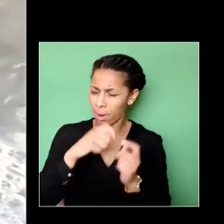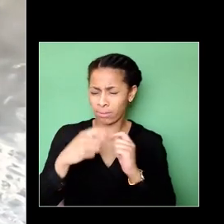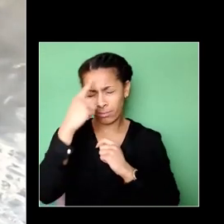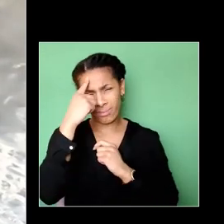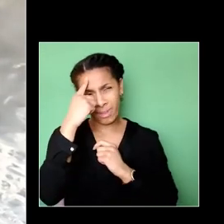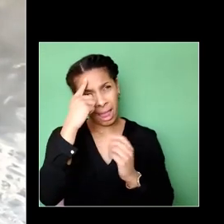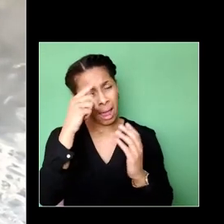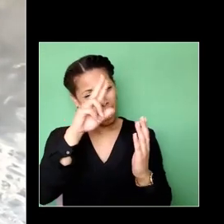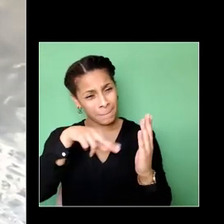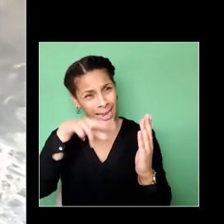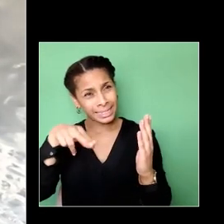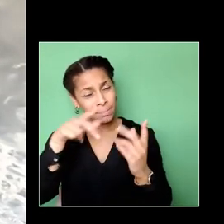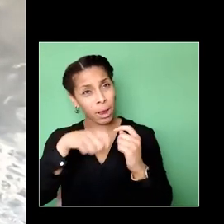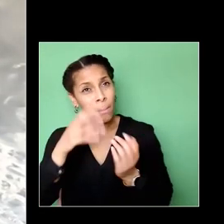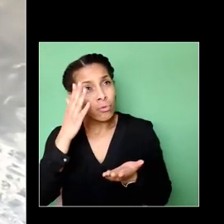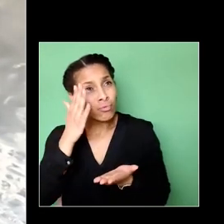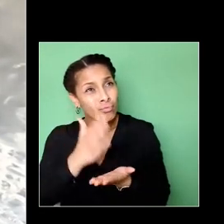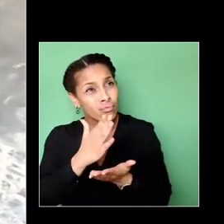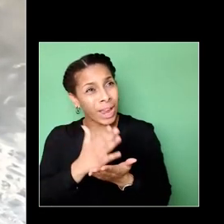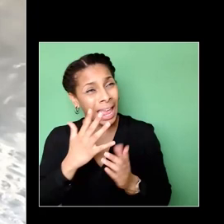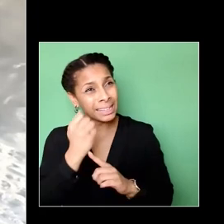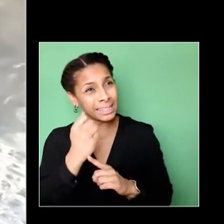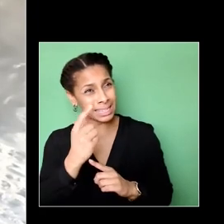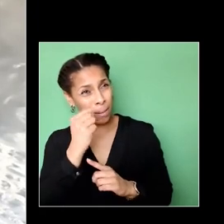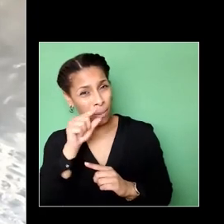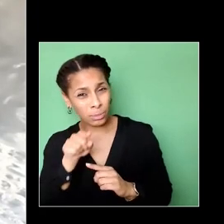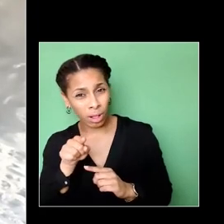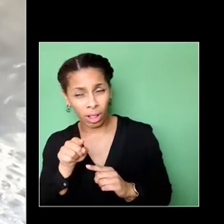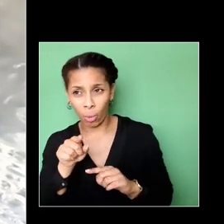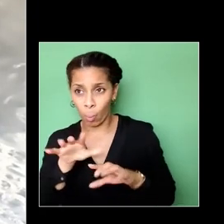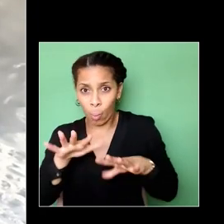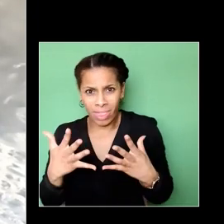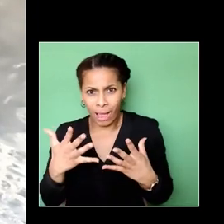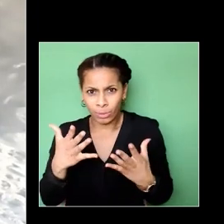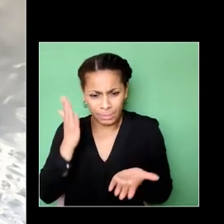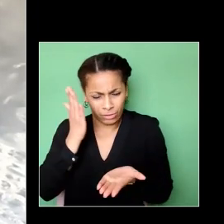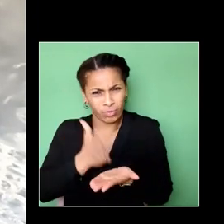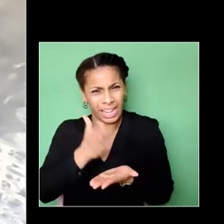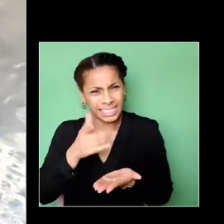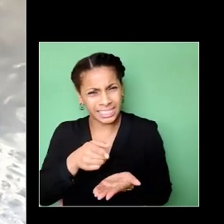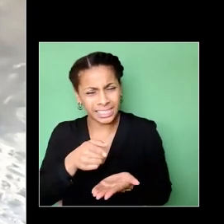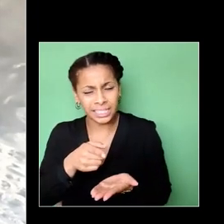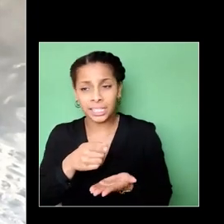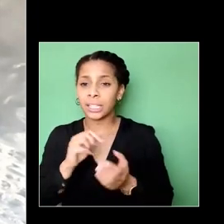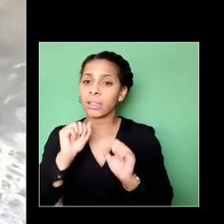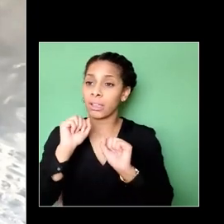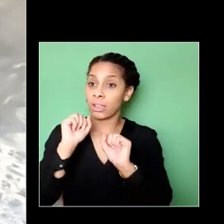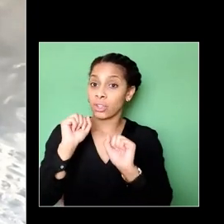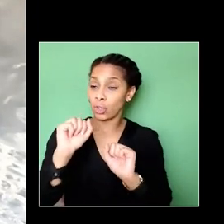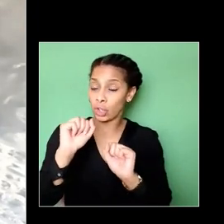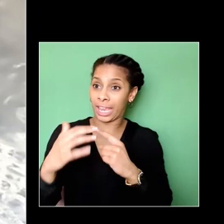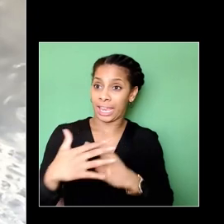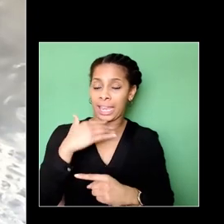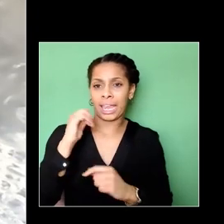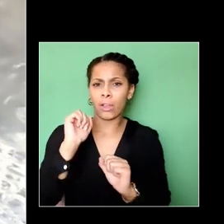the absence of realism? This is the crux of Yiadom-Boakye's painterly project. She affects a realist style in